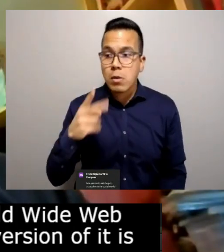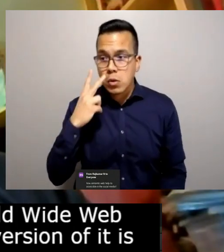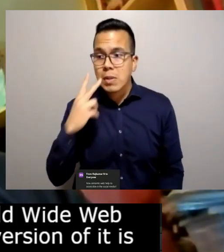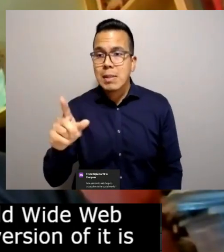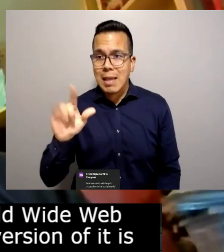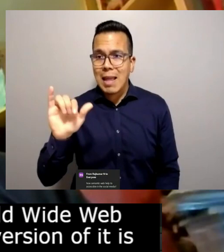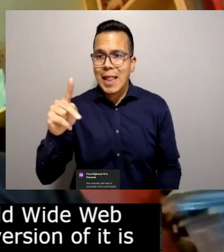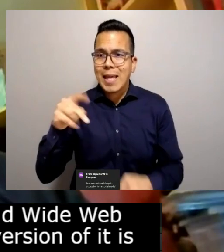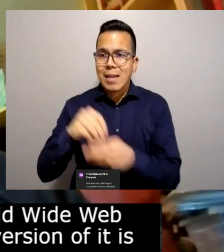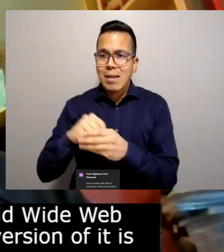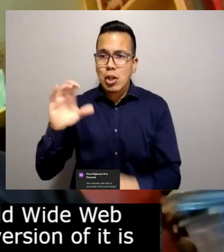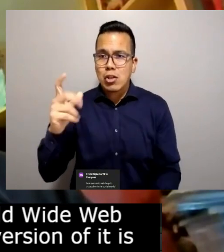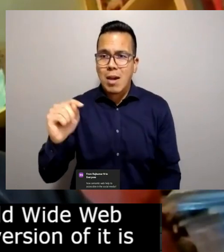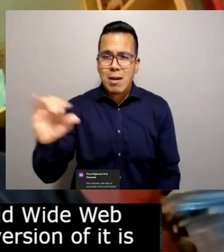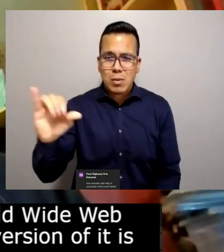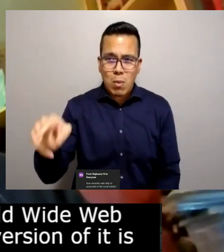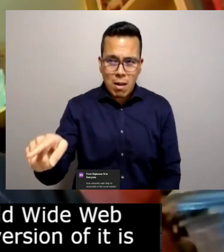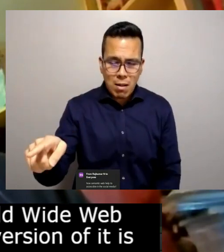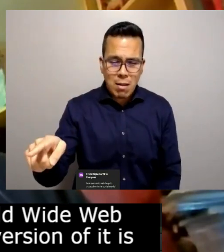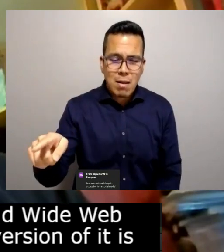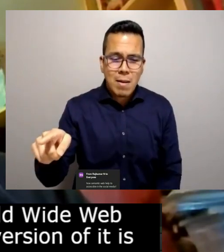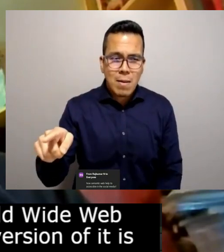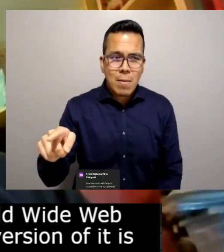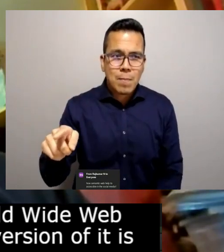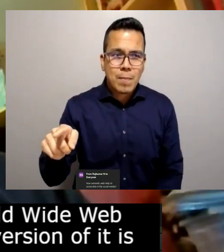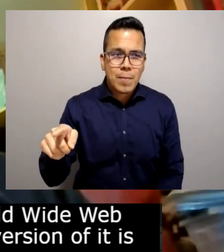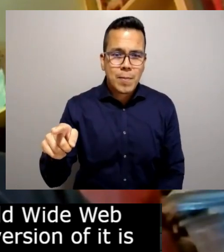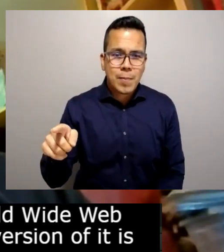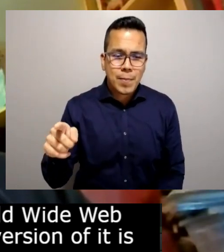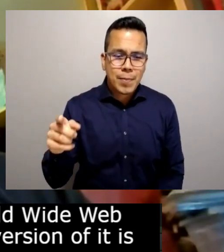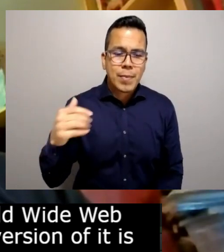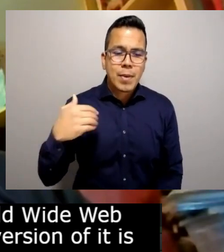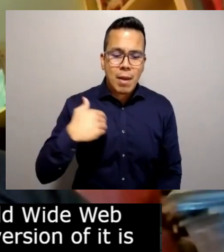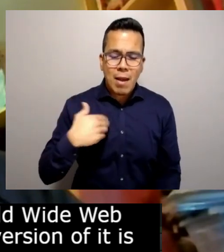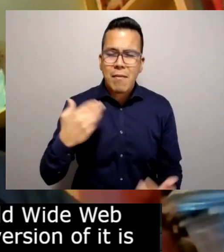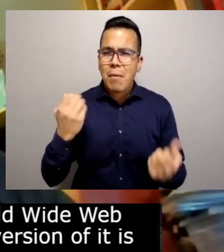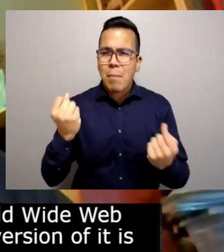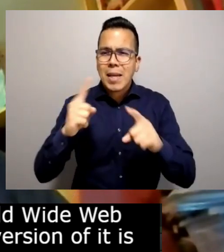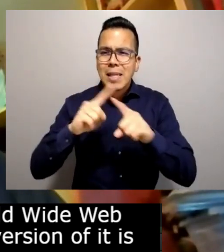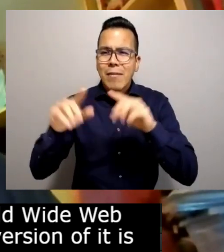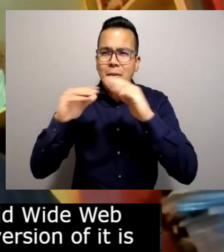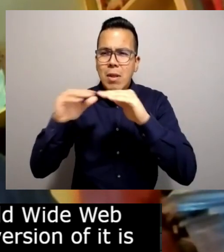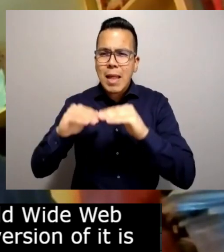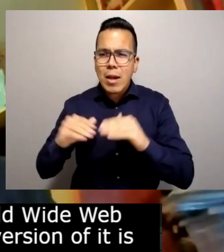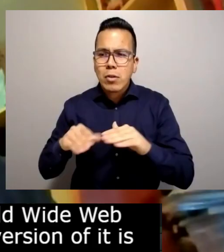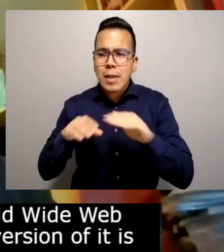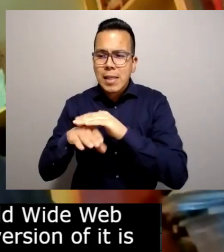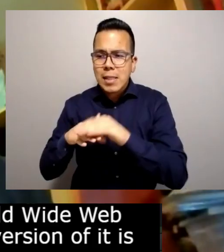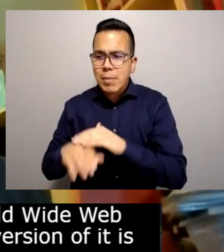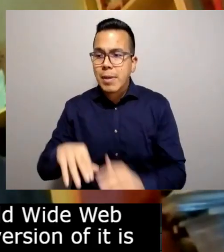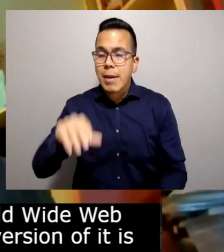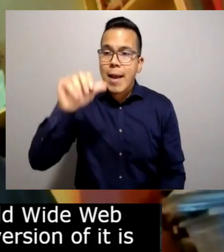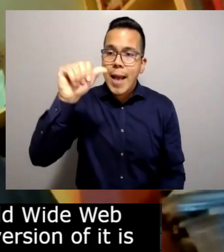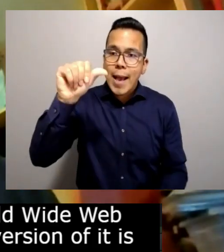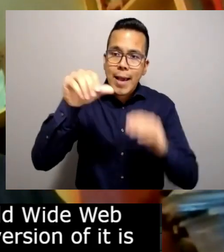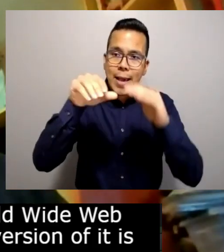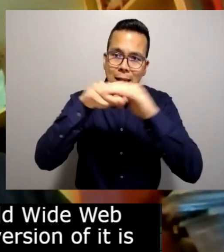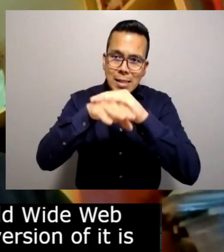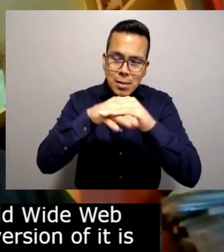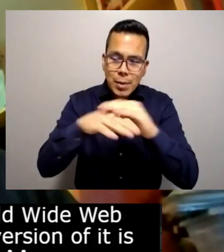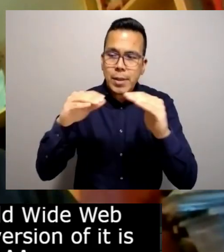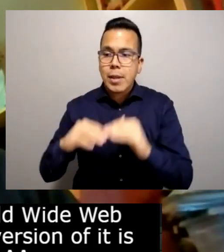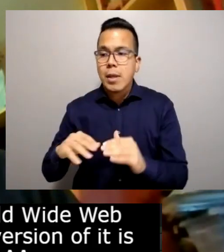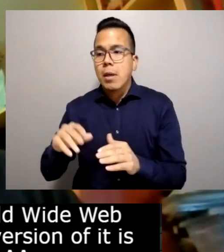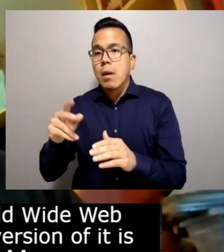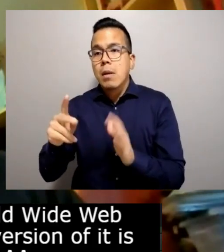well. There are levels of accessibility, A, AA, AAA,